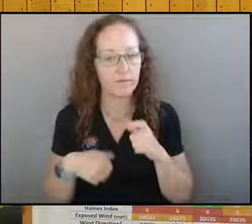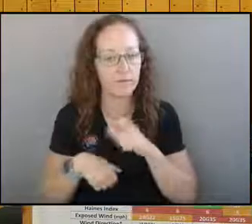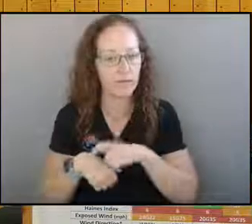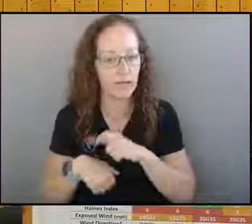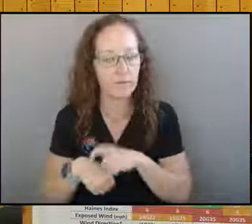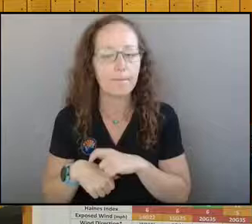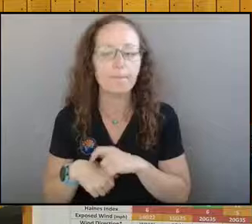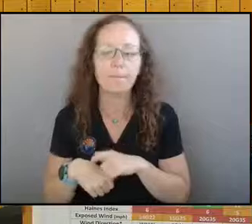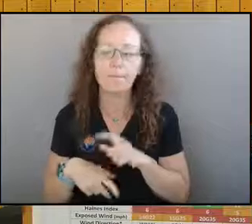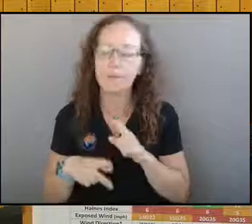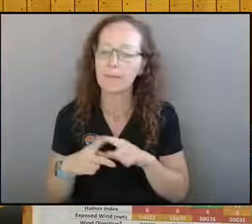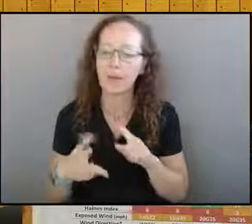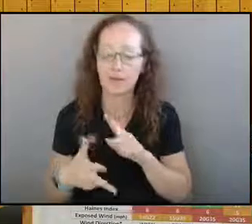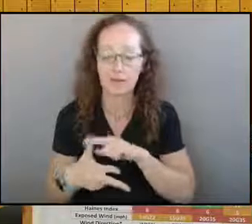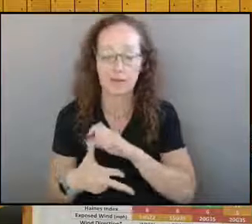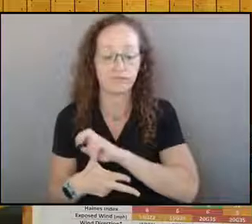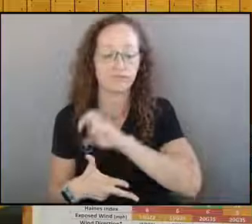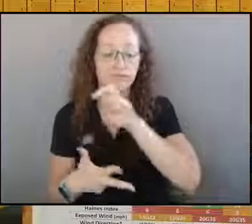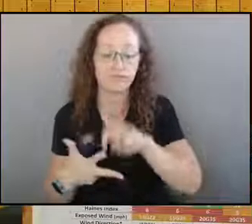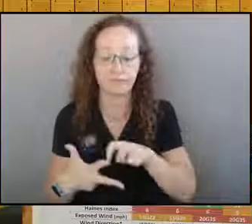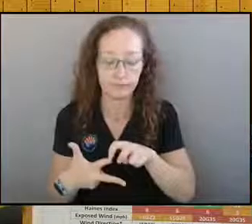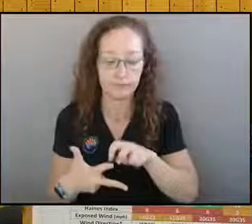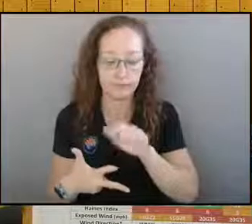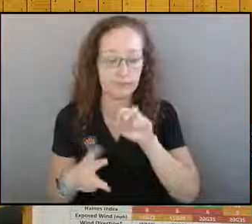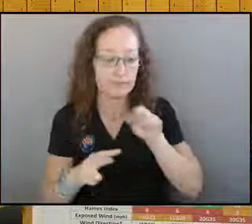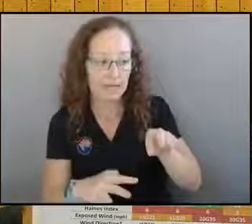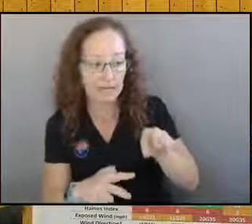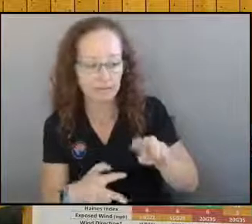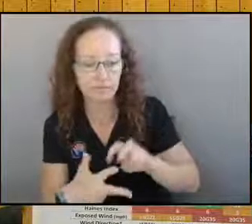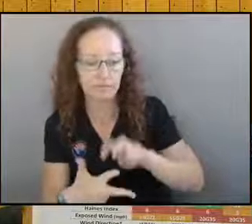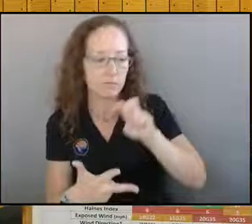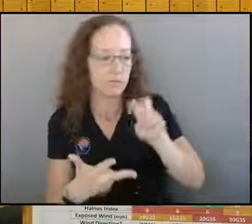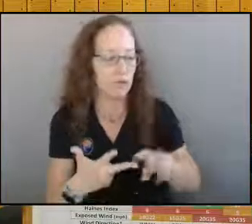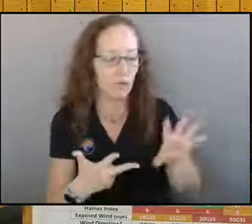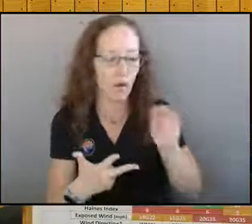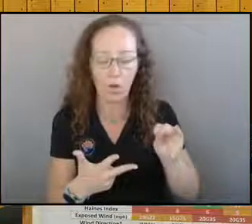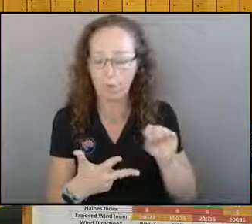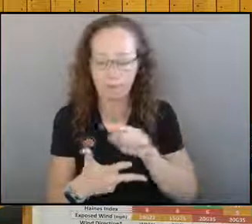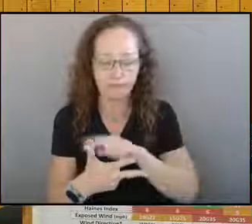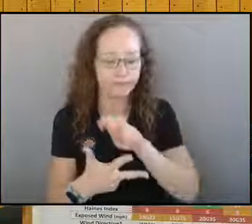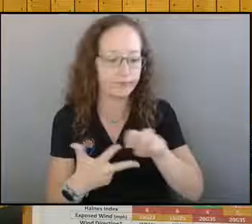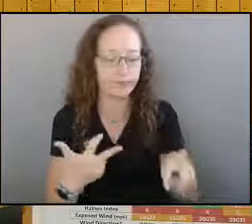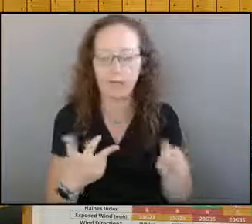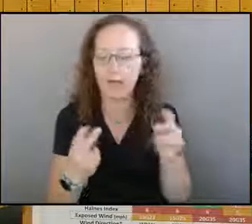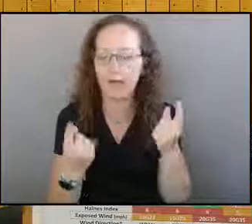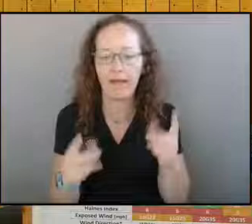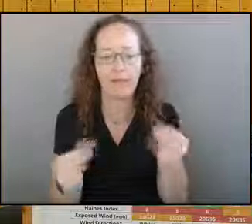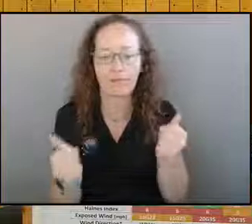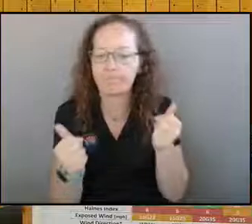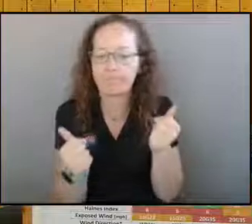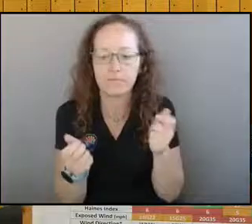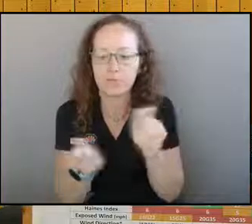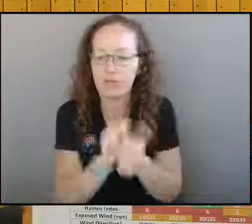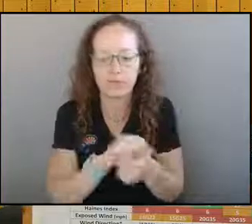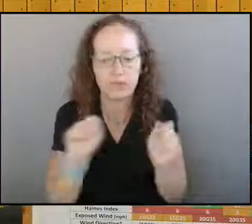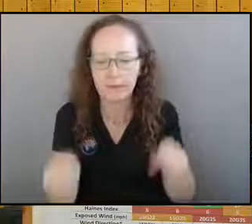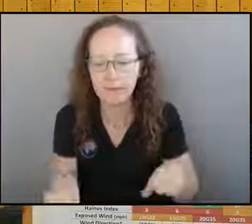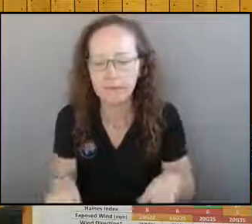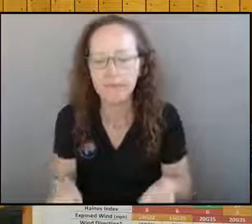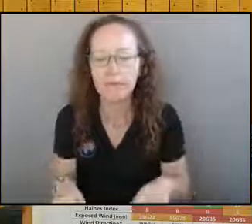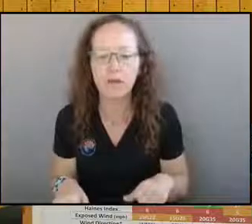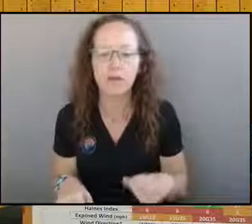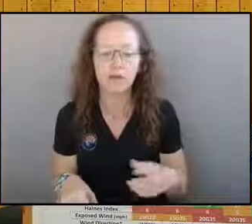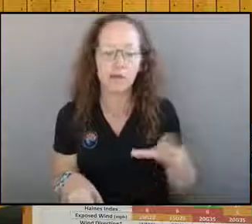ready to set and from set to go in a moment's notice. We will be working with the fire commanders